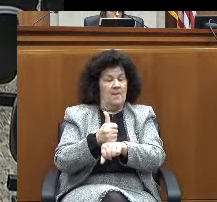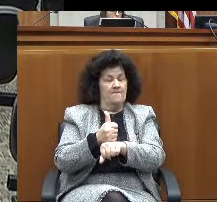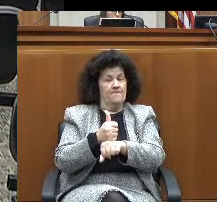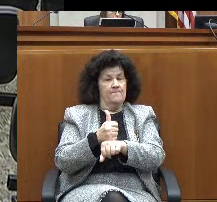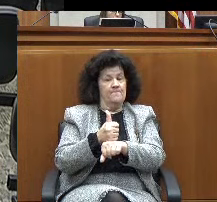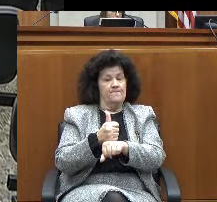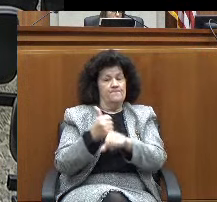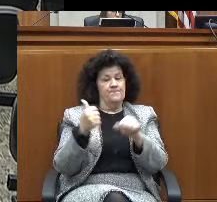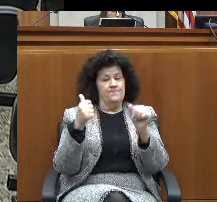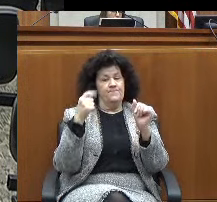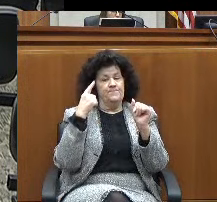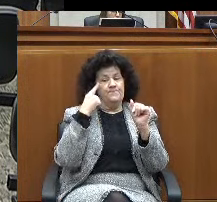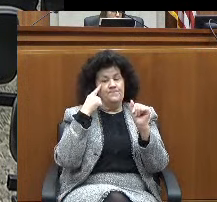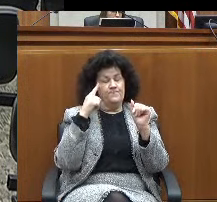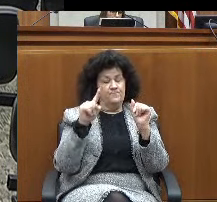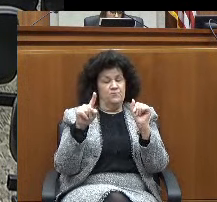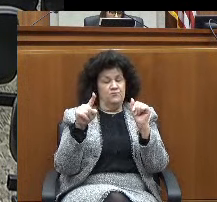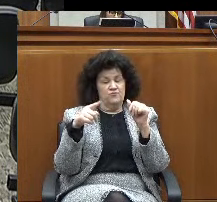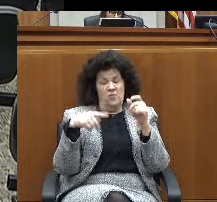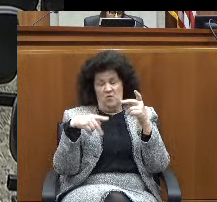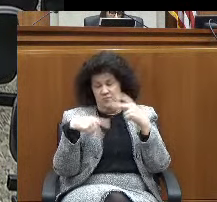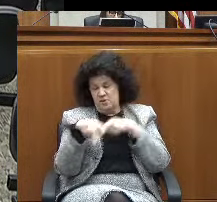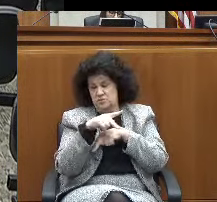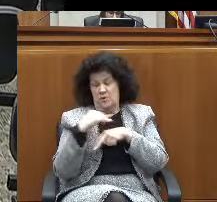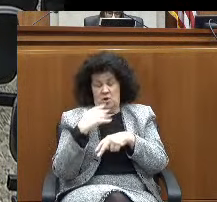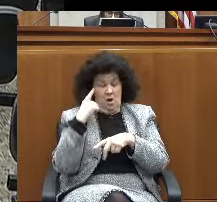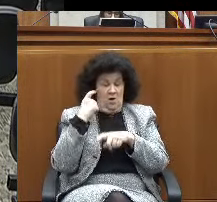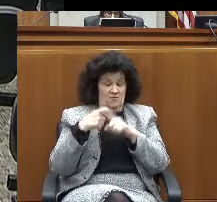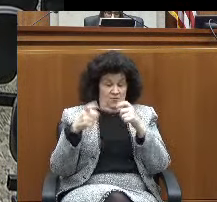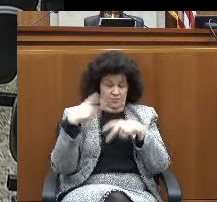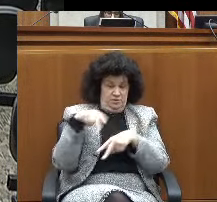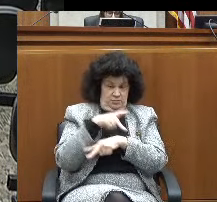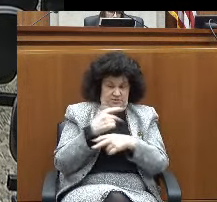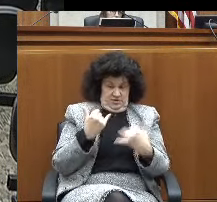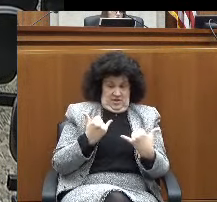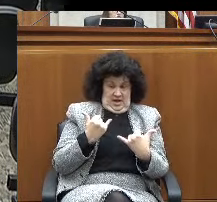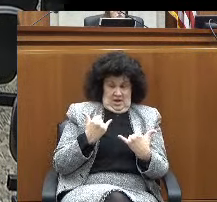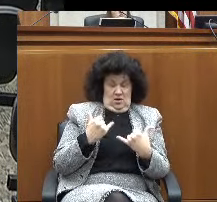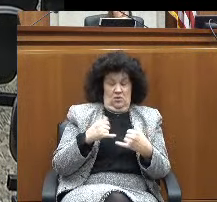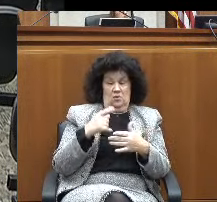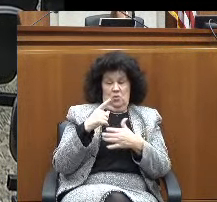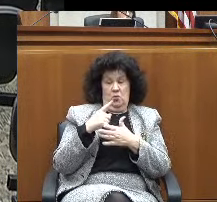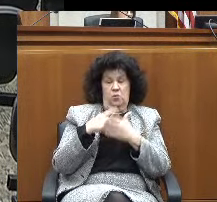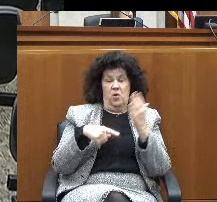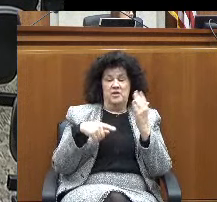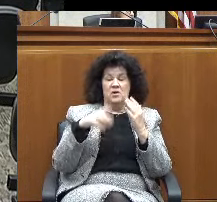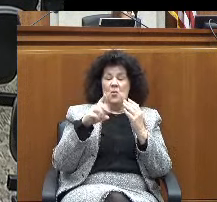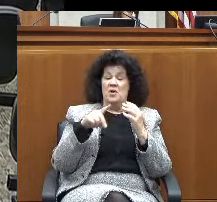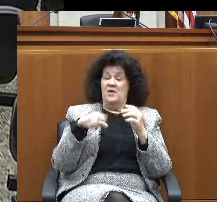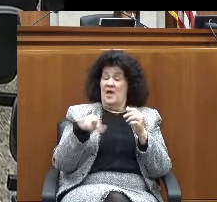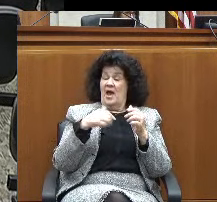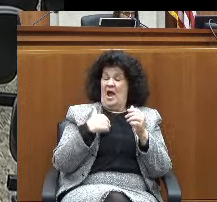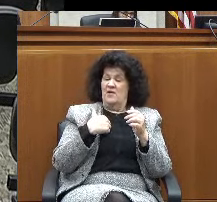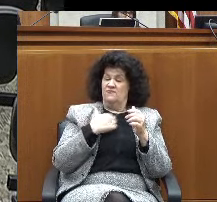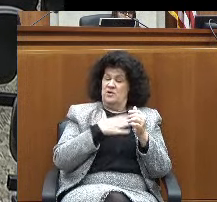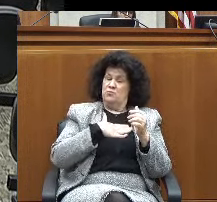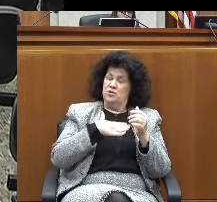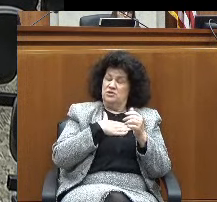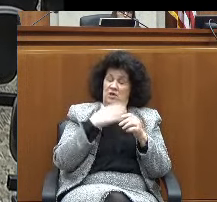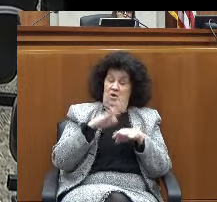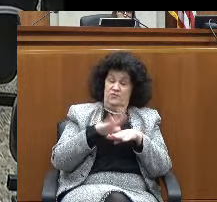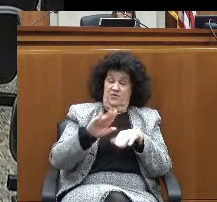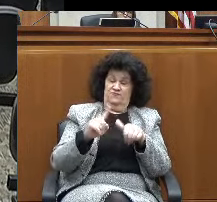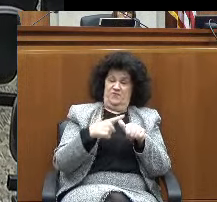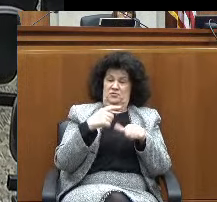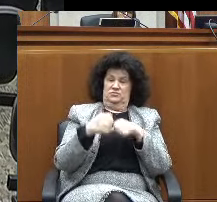Aspiring Principals Fellowship. So we heard from current principals, what would they have needed first year on the job, and that influenced those